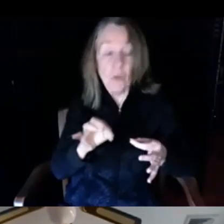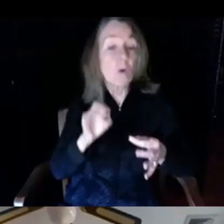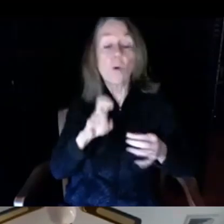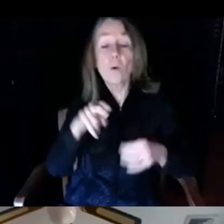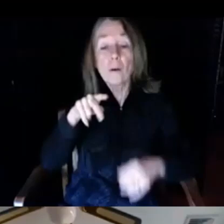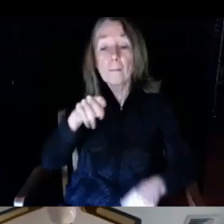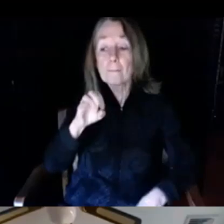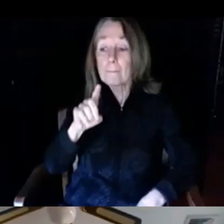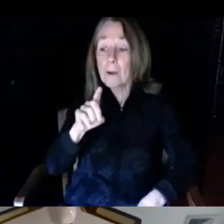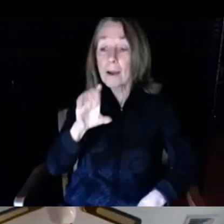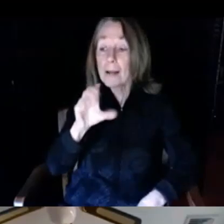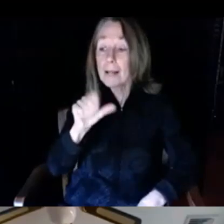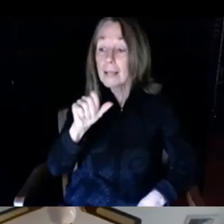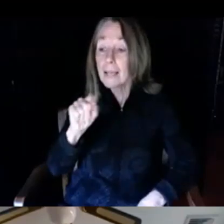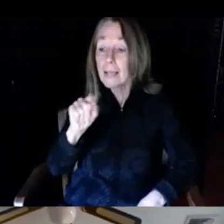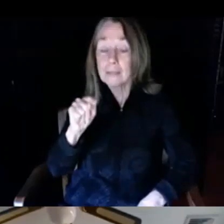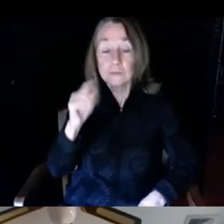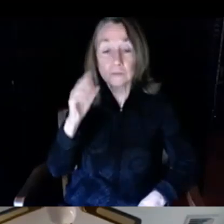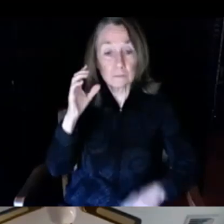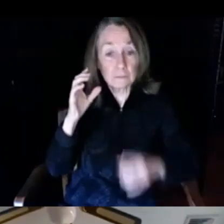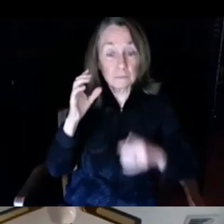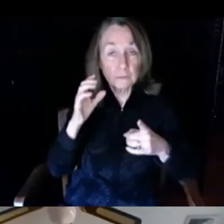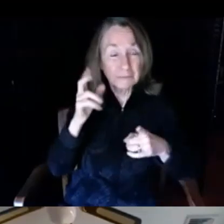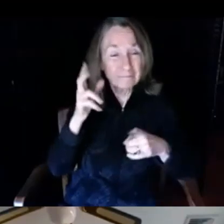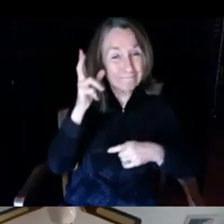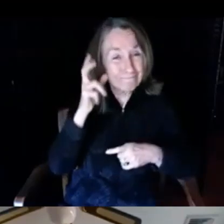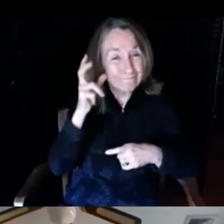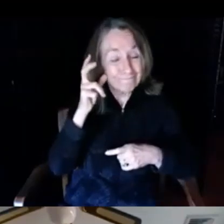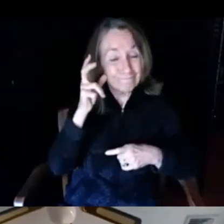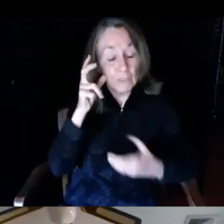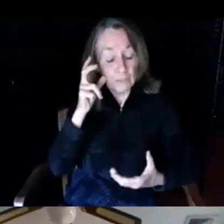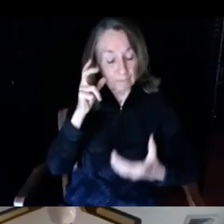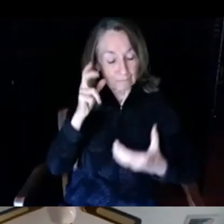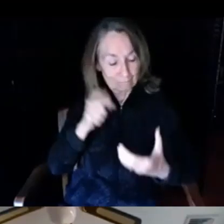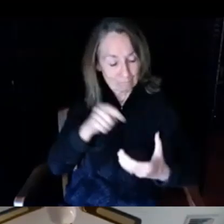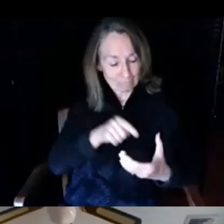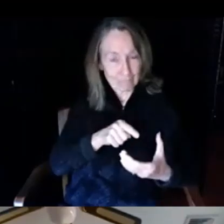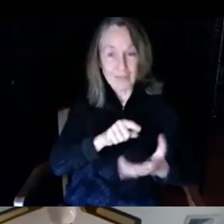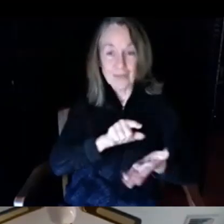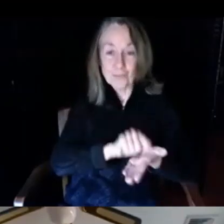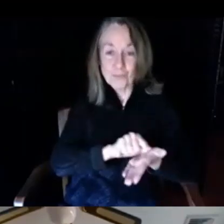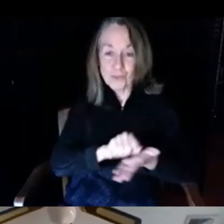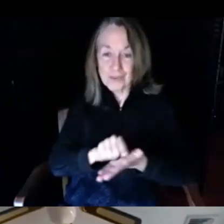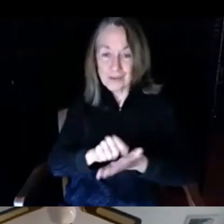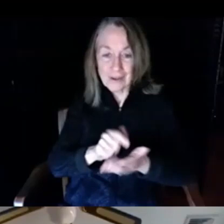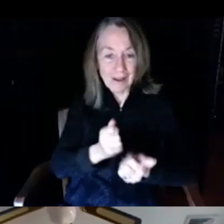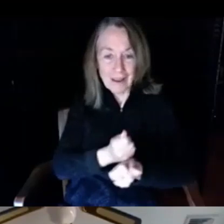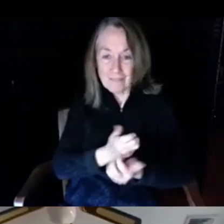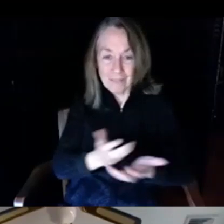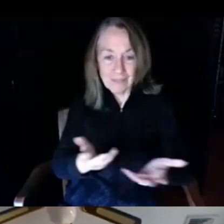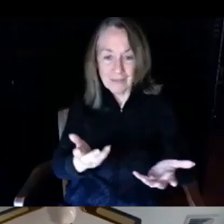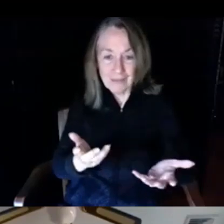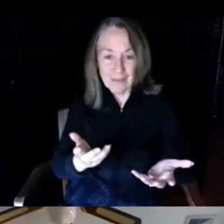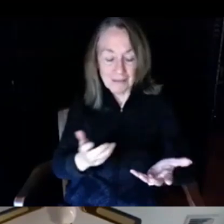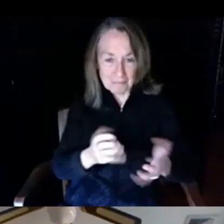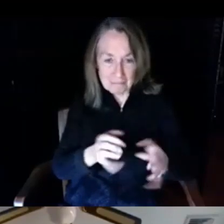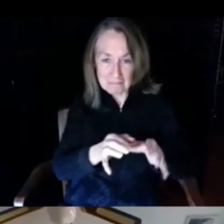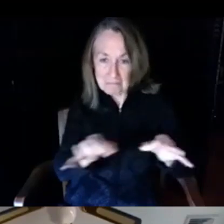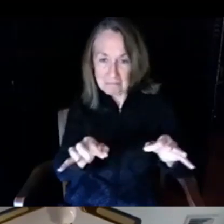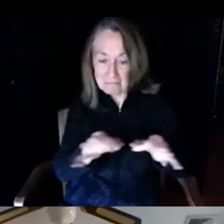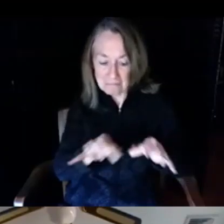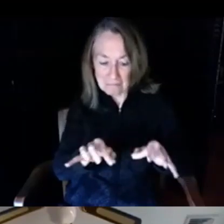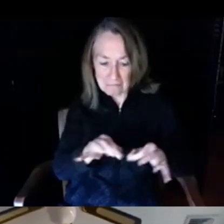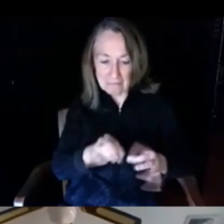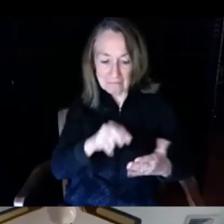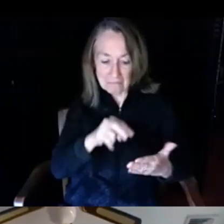had a hard time understanding what was being said on the podcast, the same thing is you can click on that little feature and